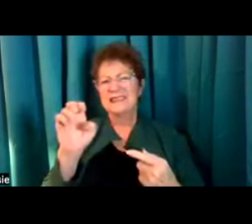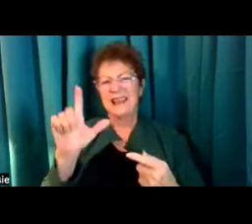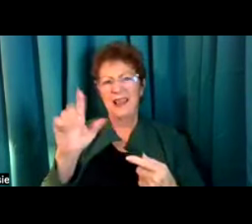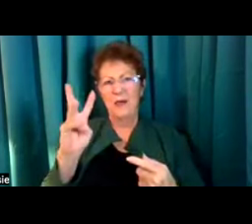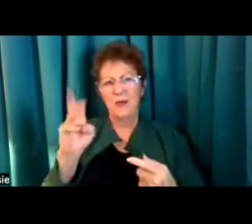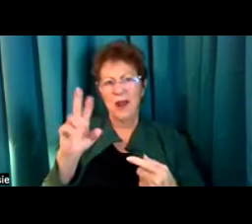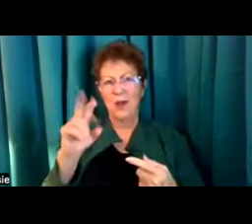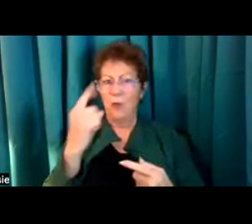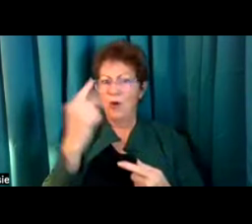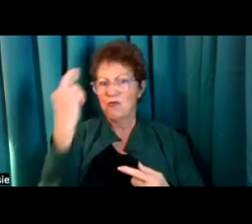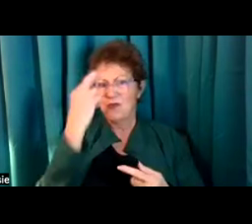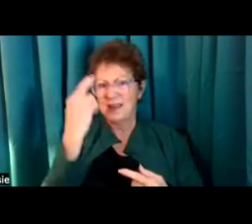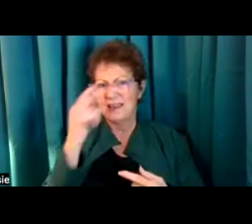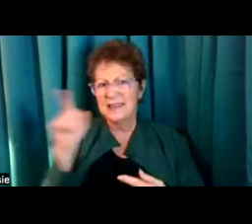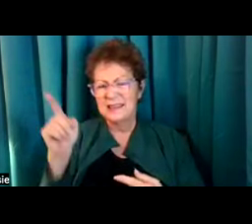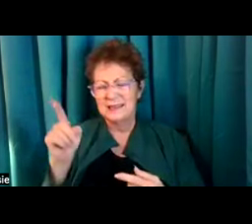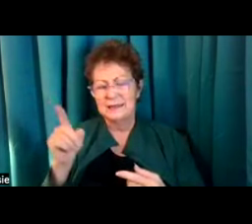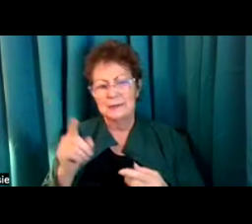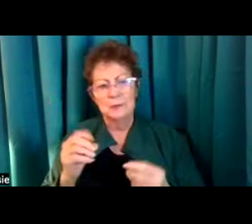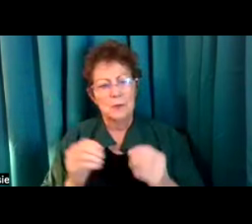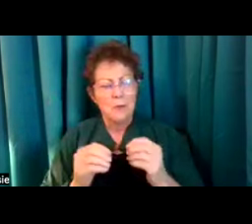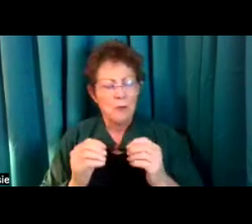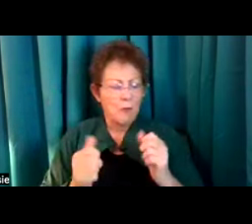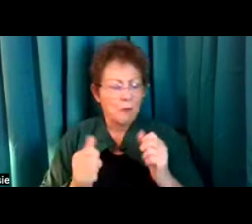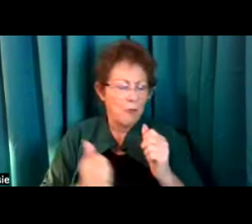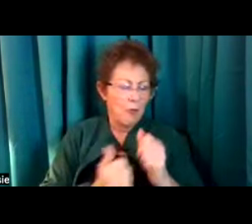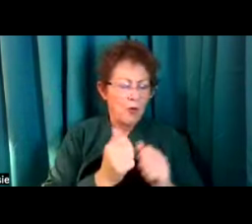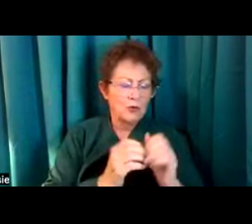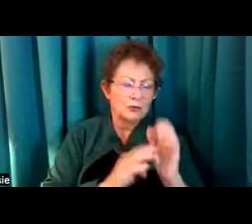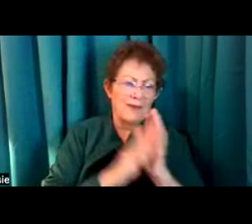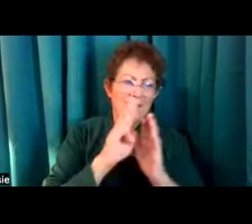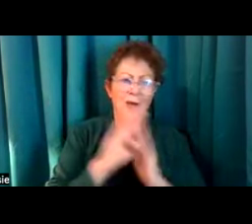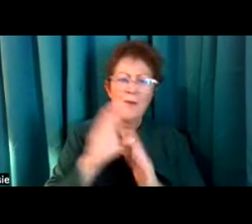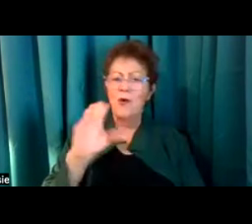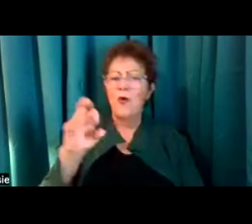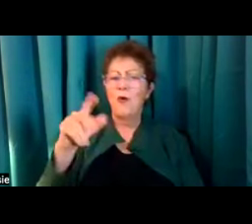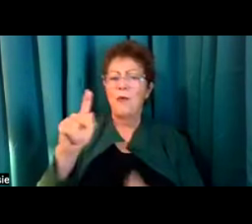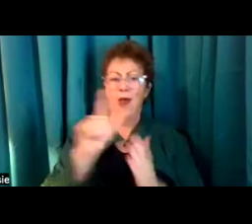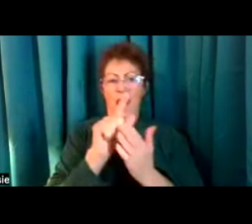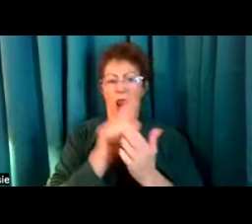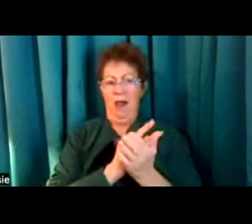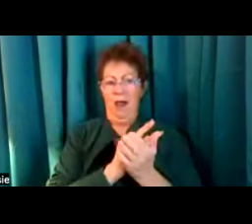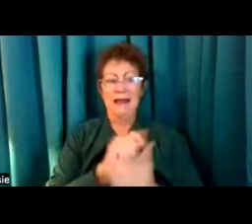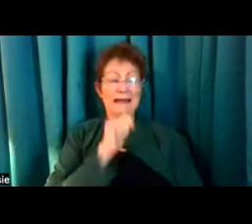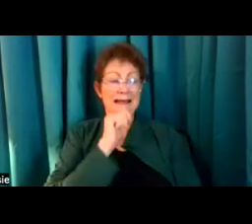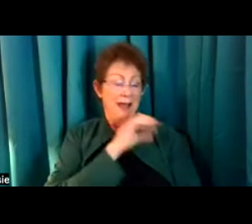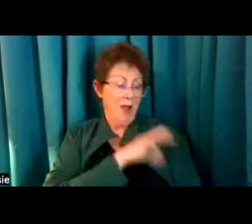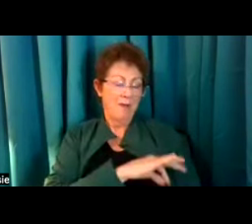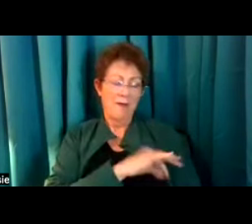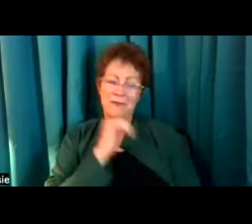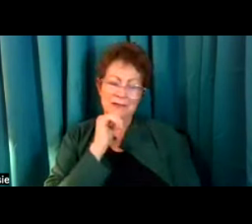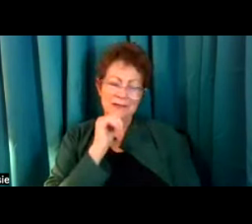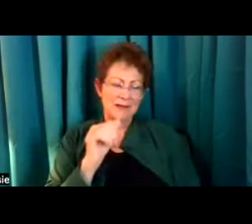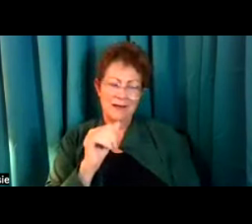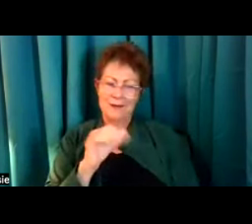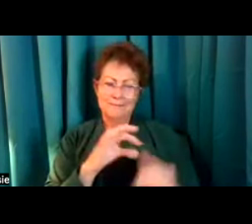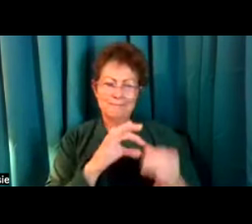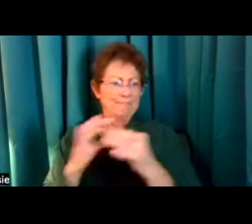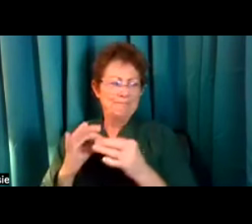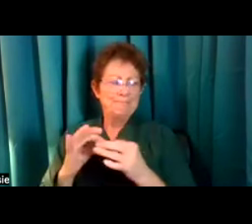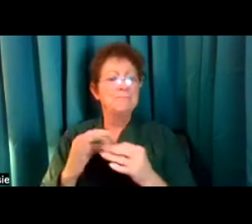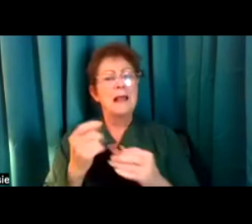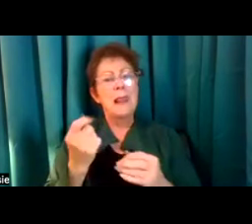that, one of which is that it's the most kind of developed corporate law. For nonprofits, that's not always the case. It's a little